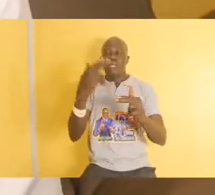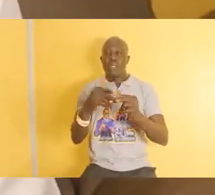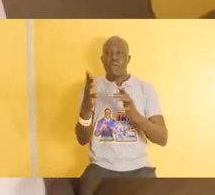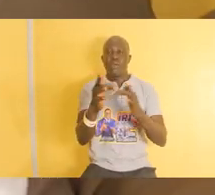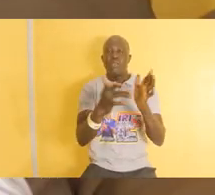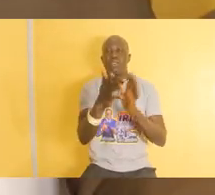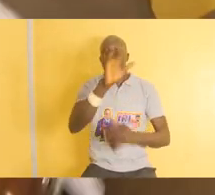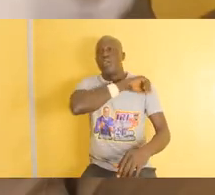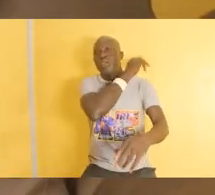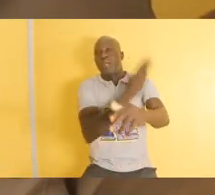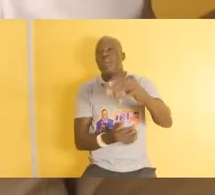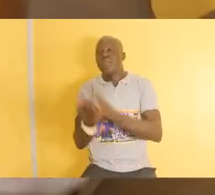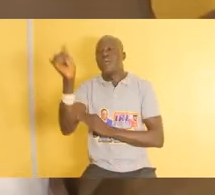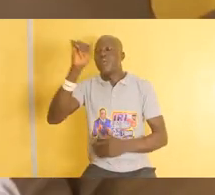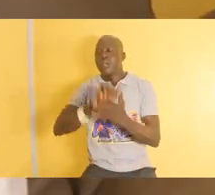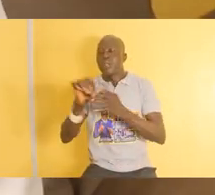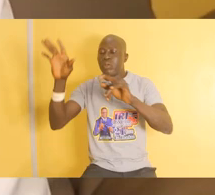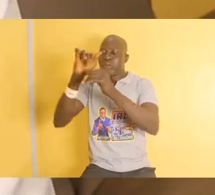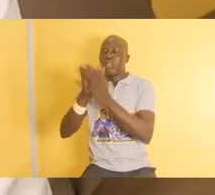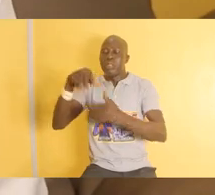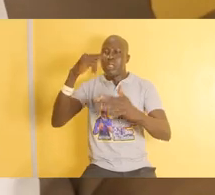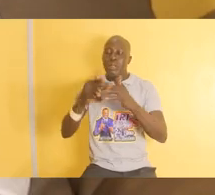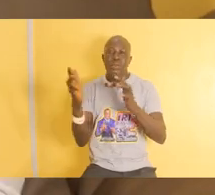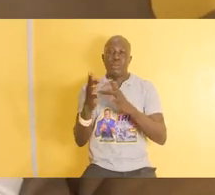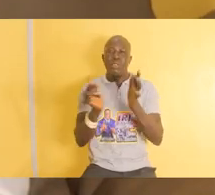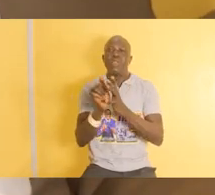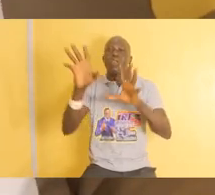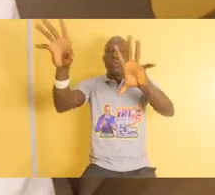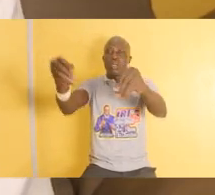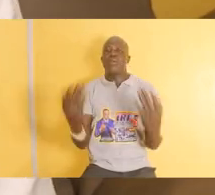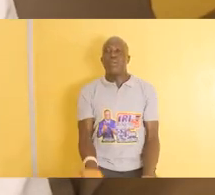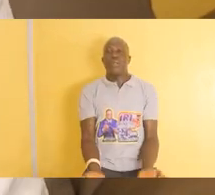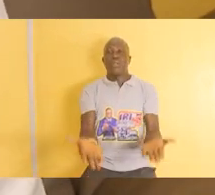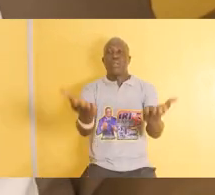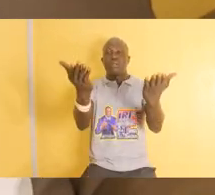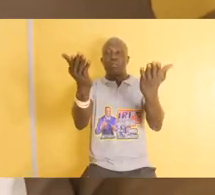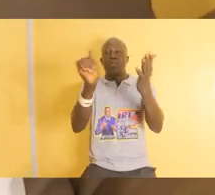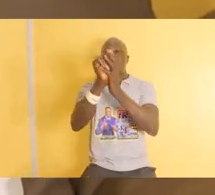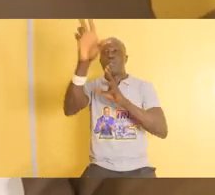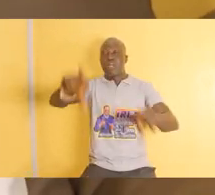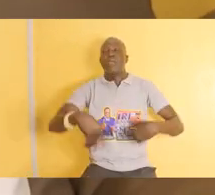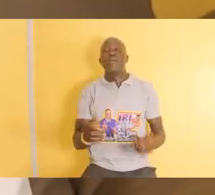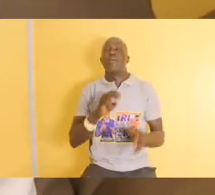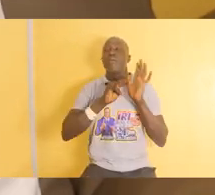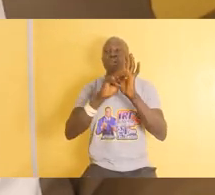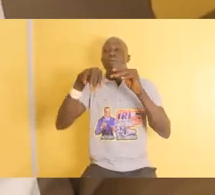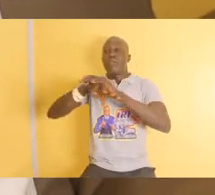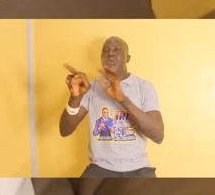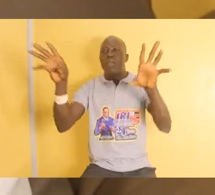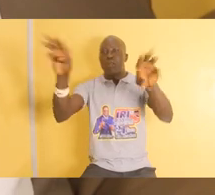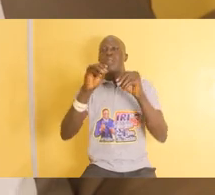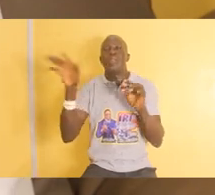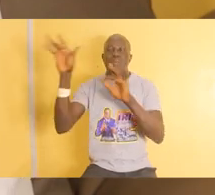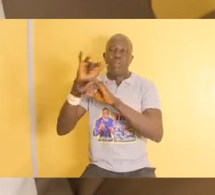muda anu olora tagba loruko Jesu o ma gbe odide amen aye afọ amen wa ara anu